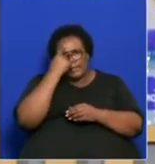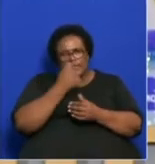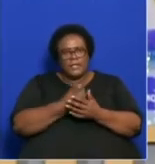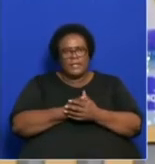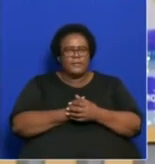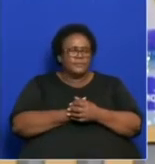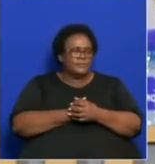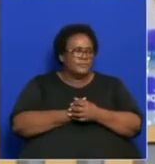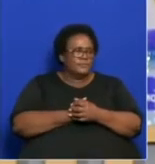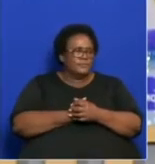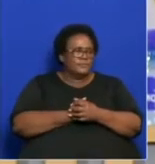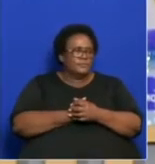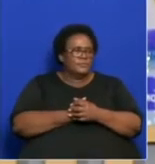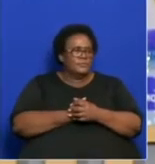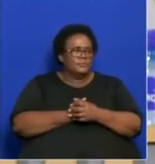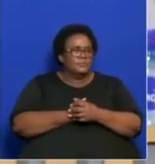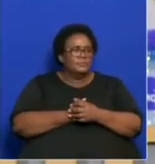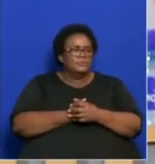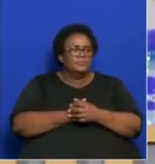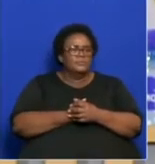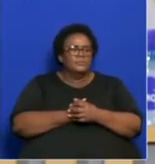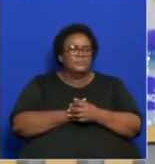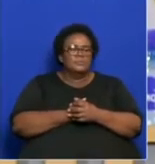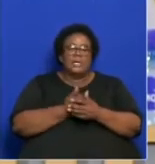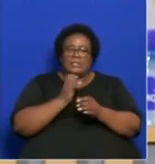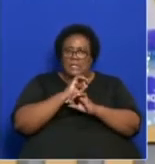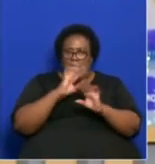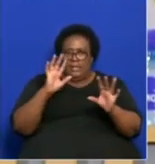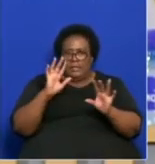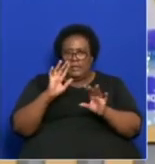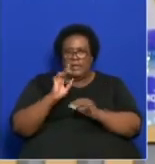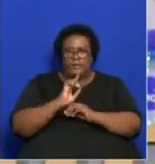it is obvious that if